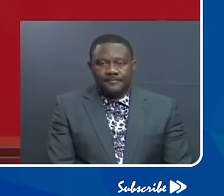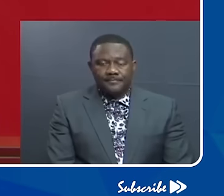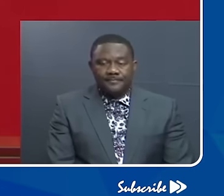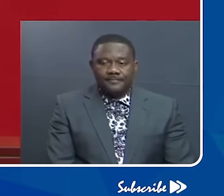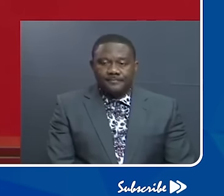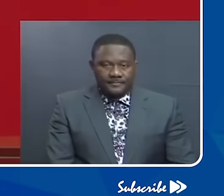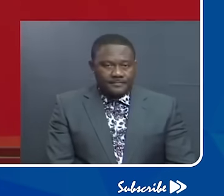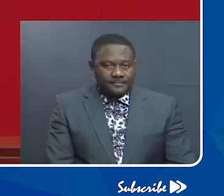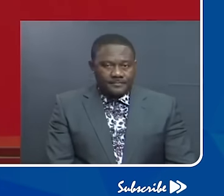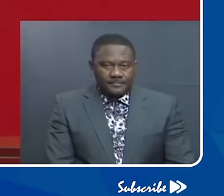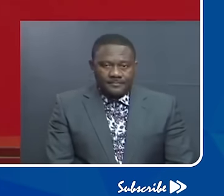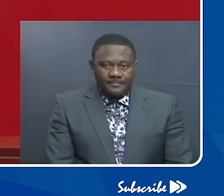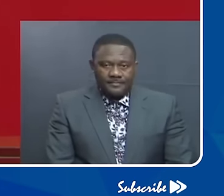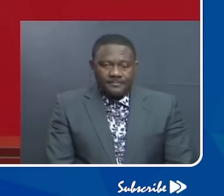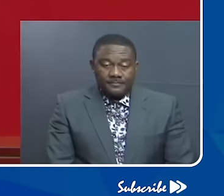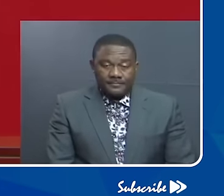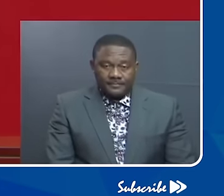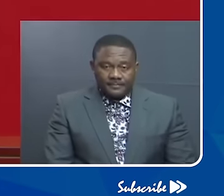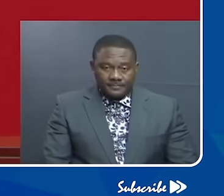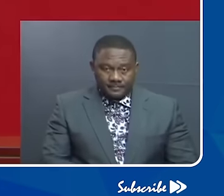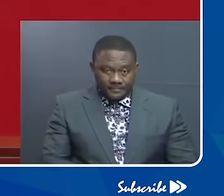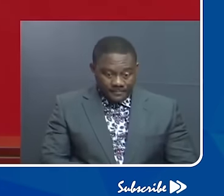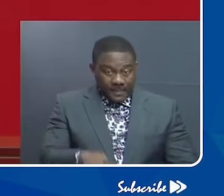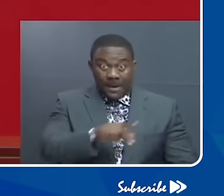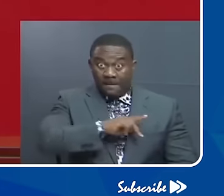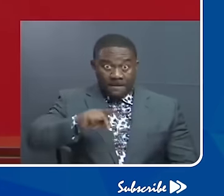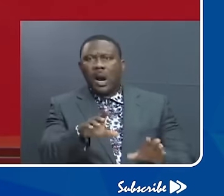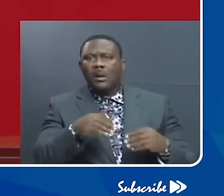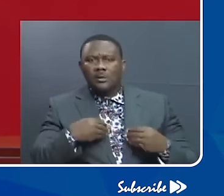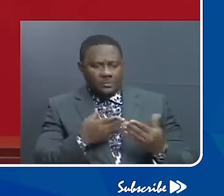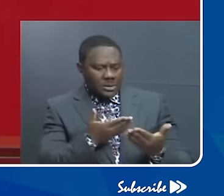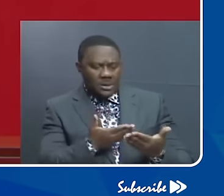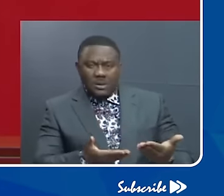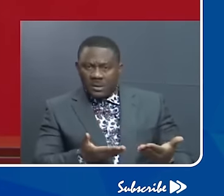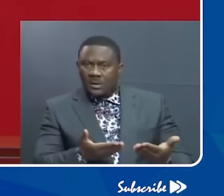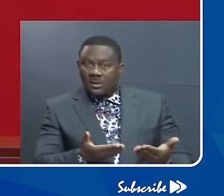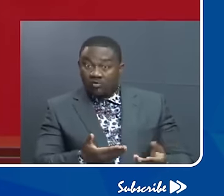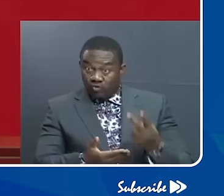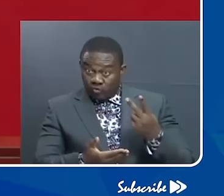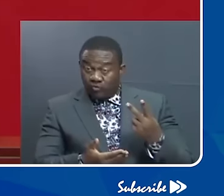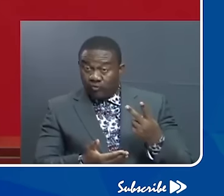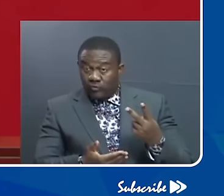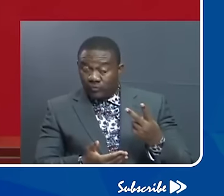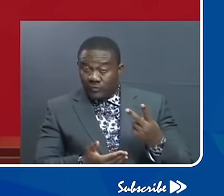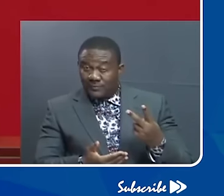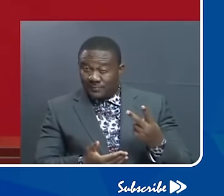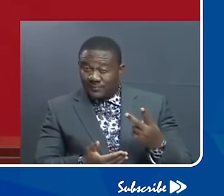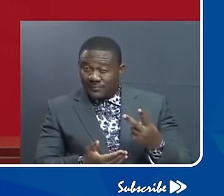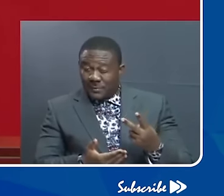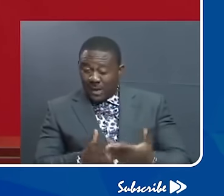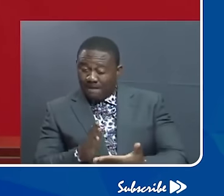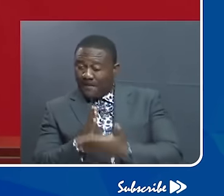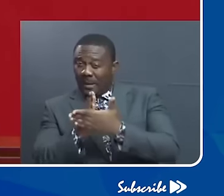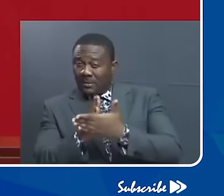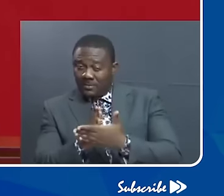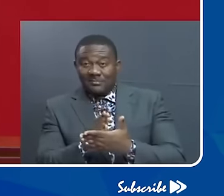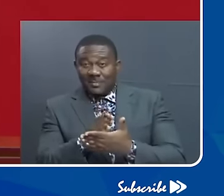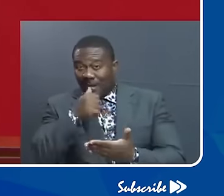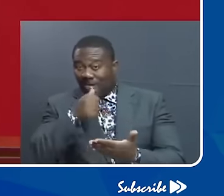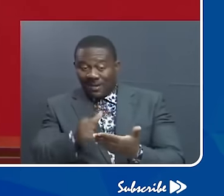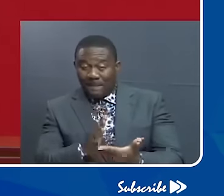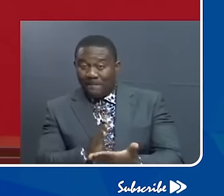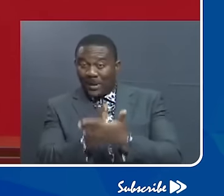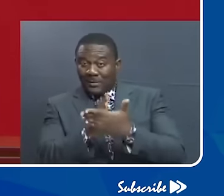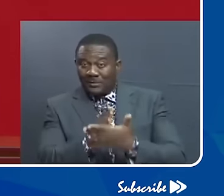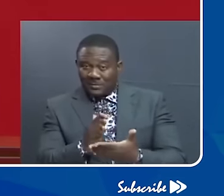Honorable members, this House has been duly served with two injunction applications